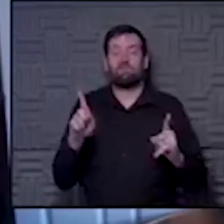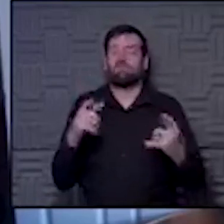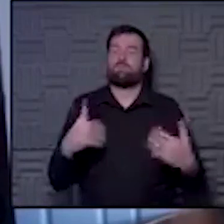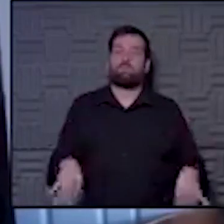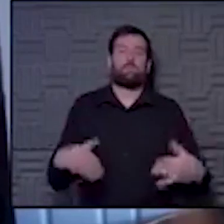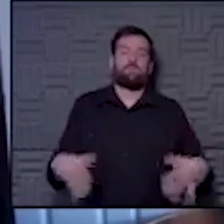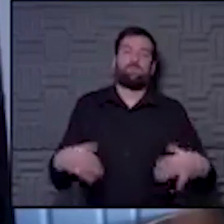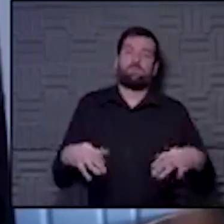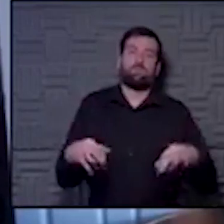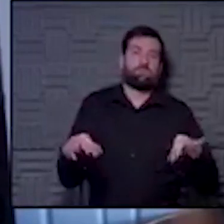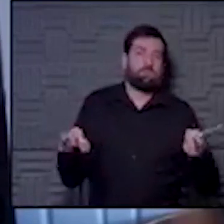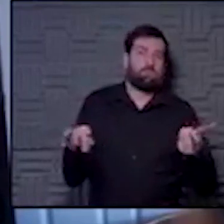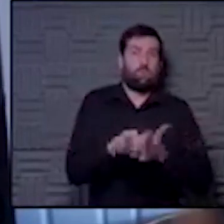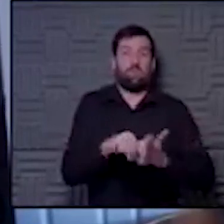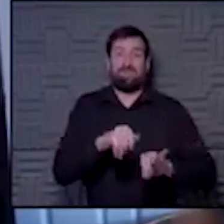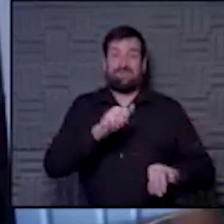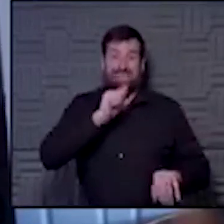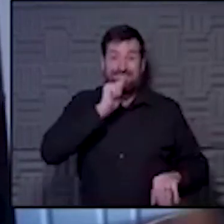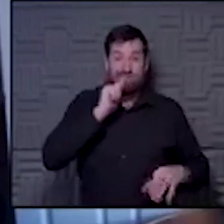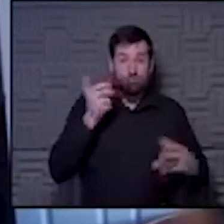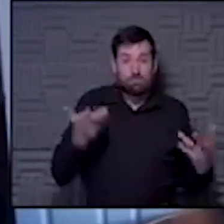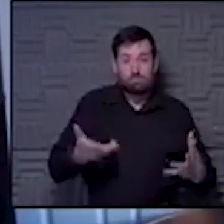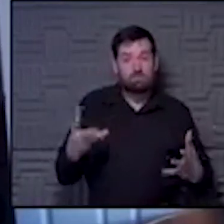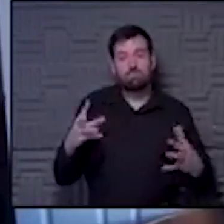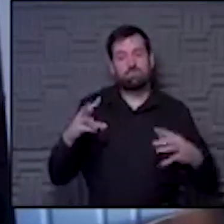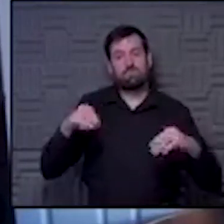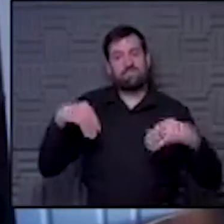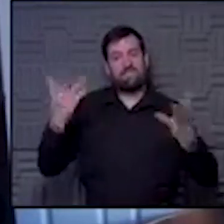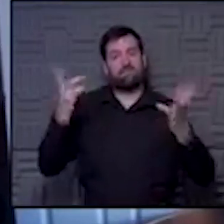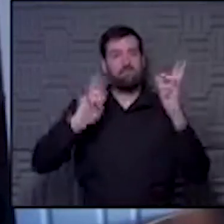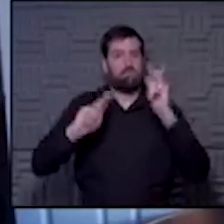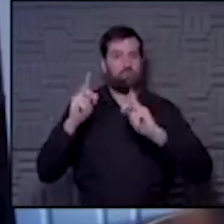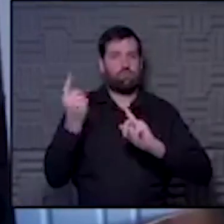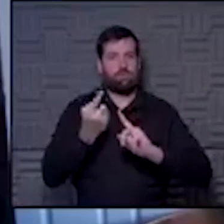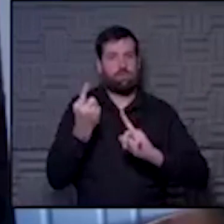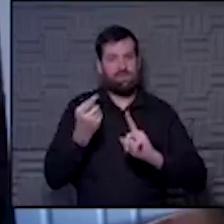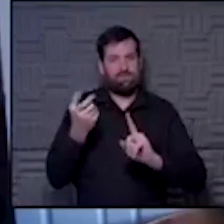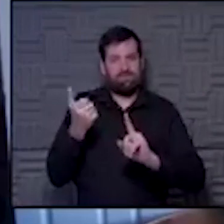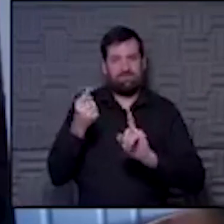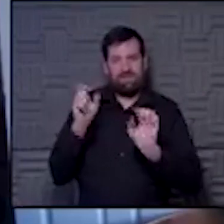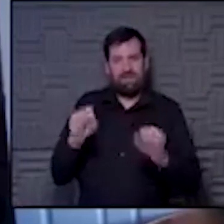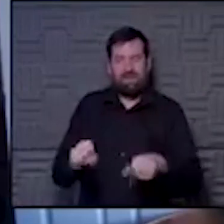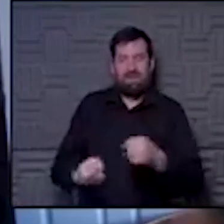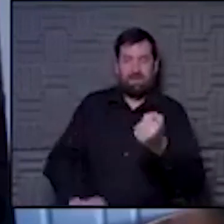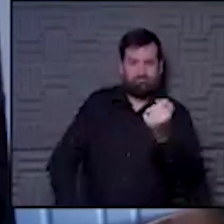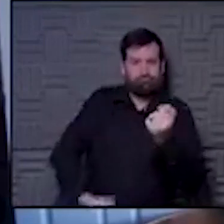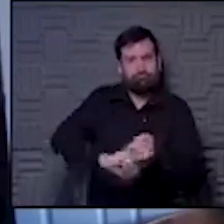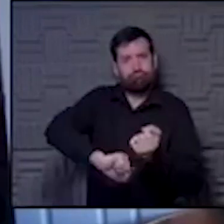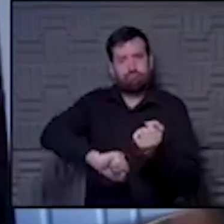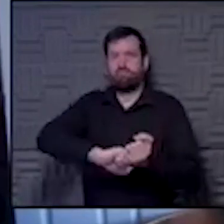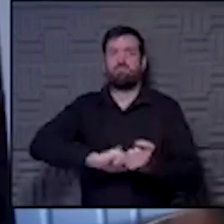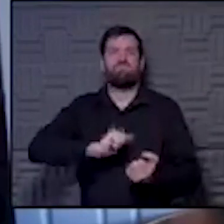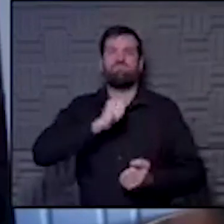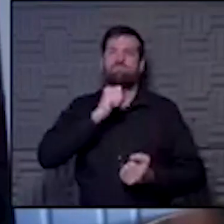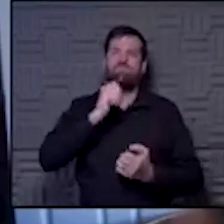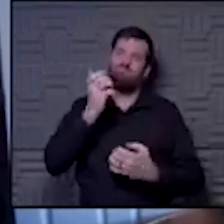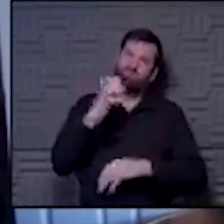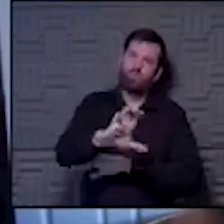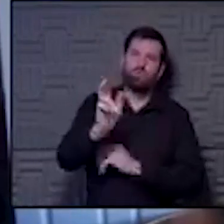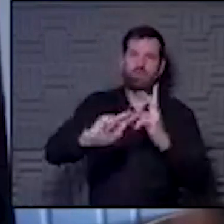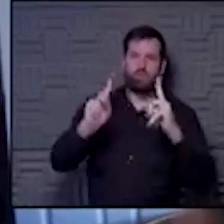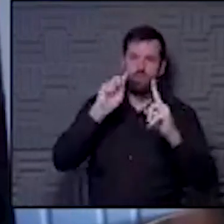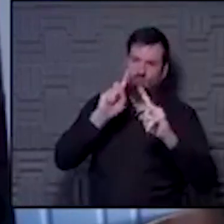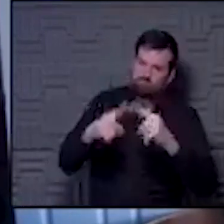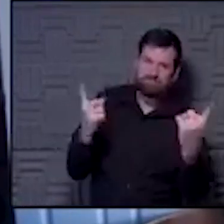this has been, this is about giving people something they can be for. It's not about forcing people to be against